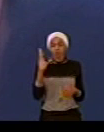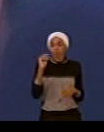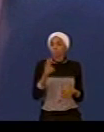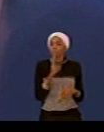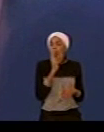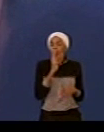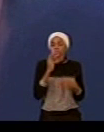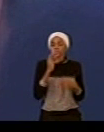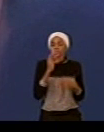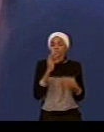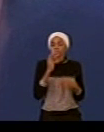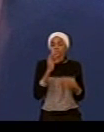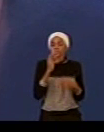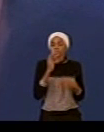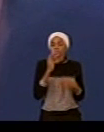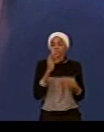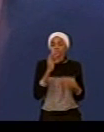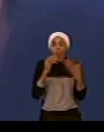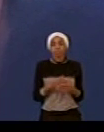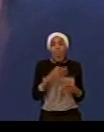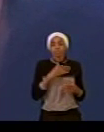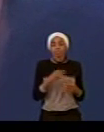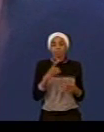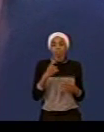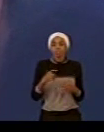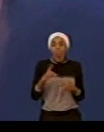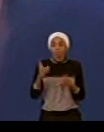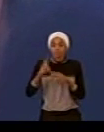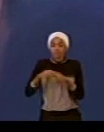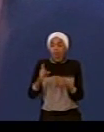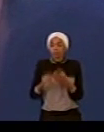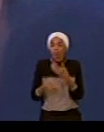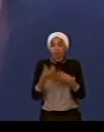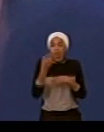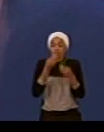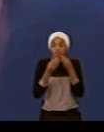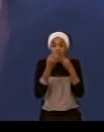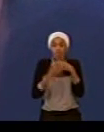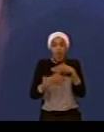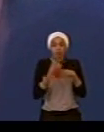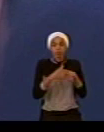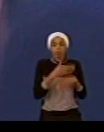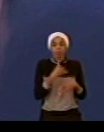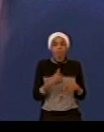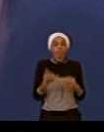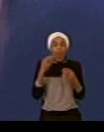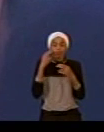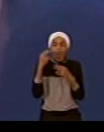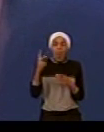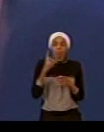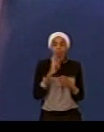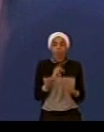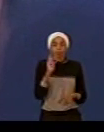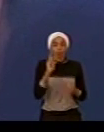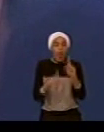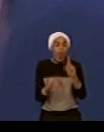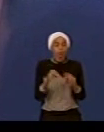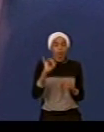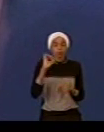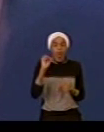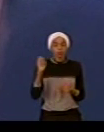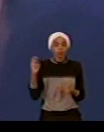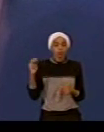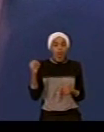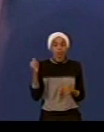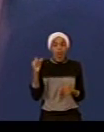they sat down to eat bread, and they lifted up their eyes and looked, and behold, a company of Ishmaelites came